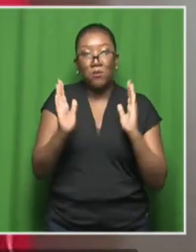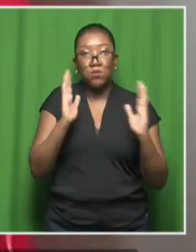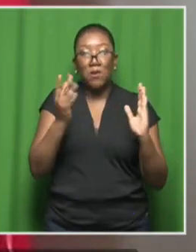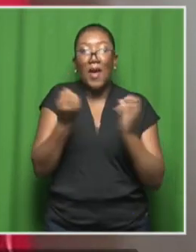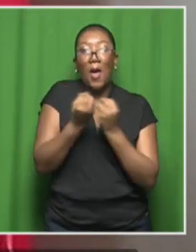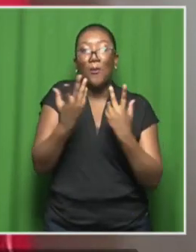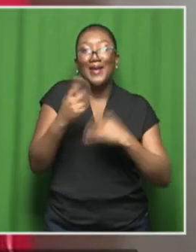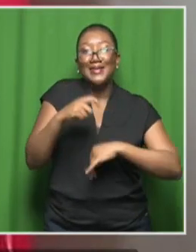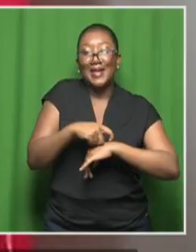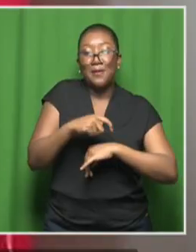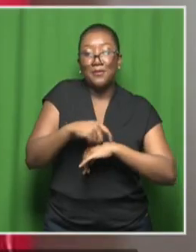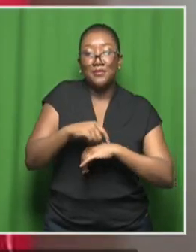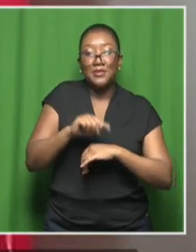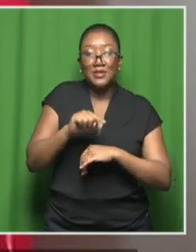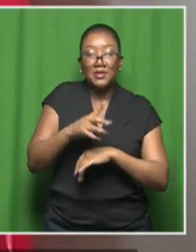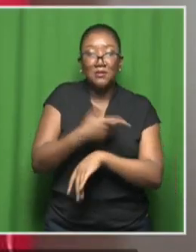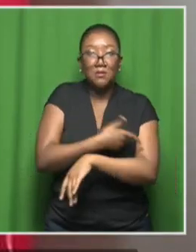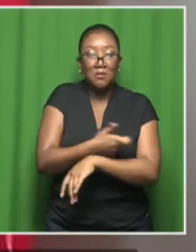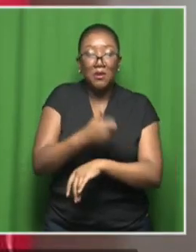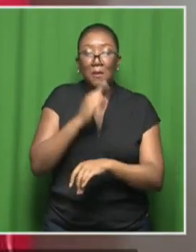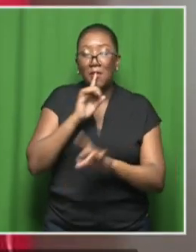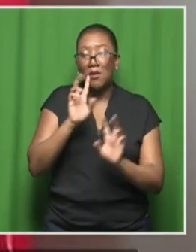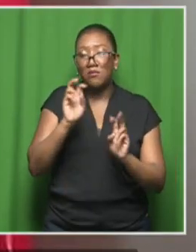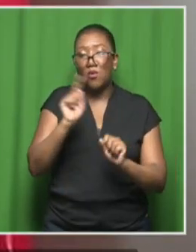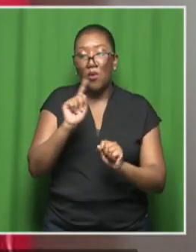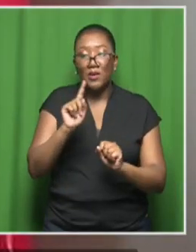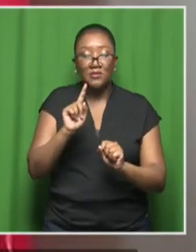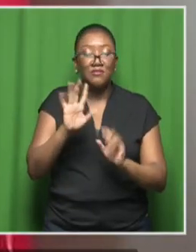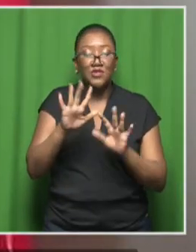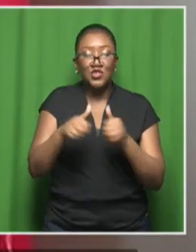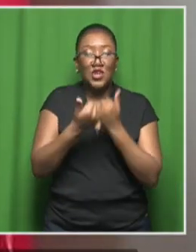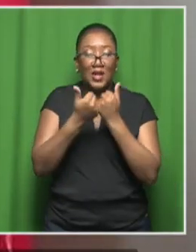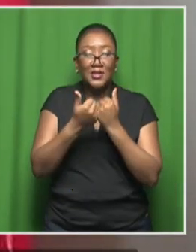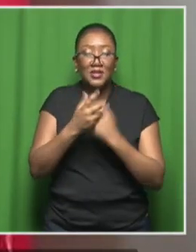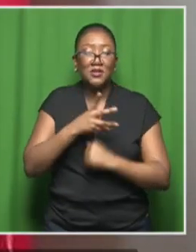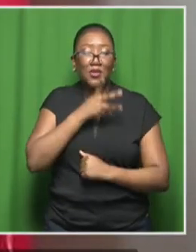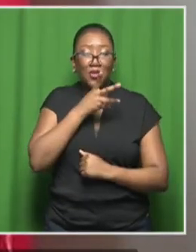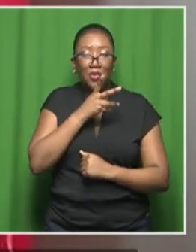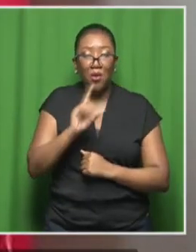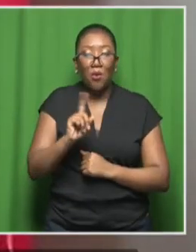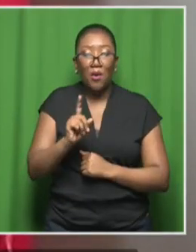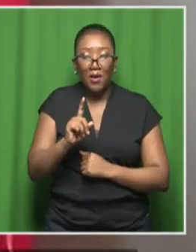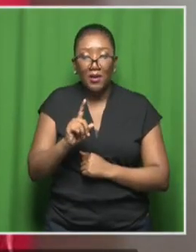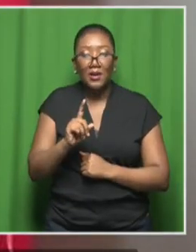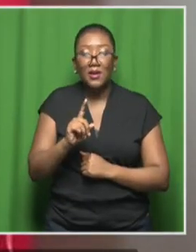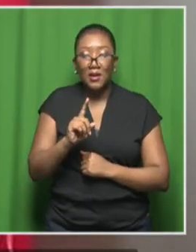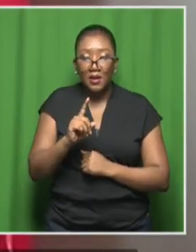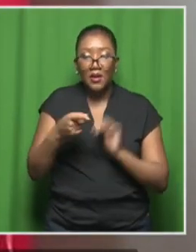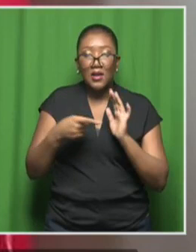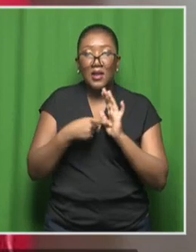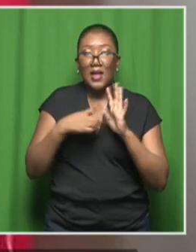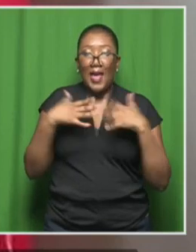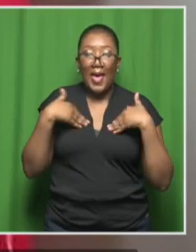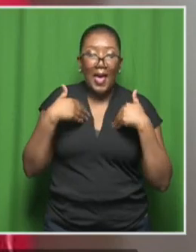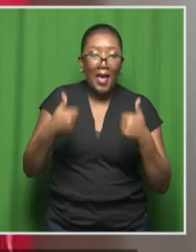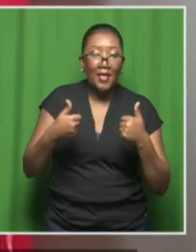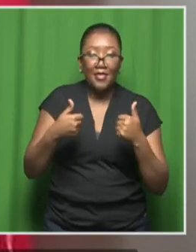this is a number of challenges. As you know, as South Africa, we do face a number of challenges from health,